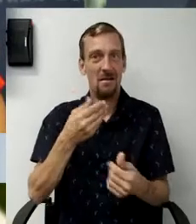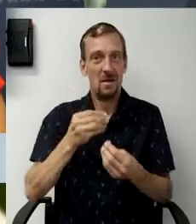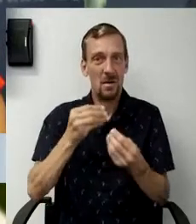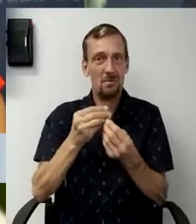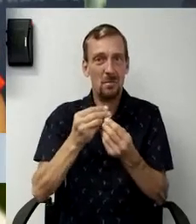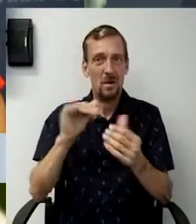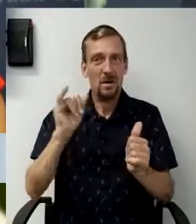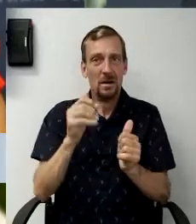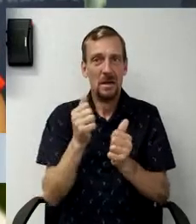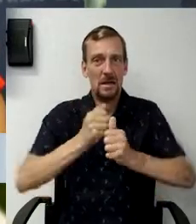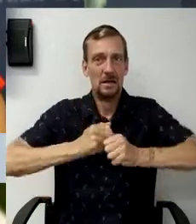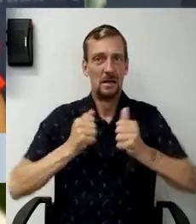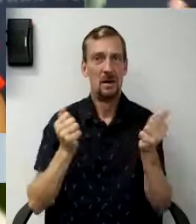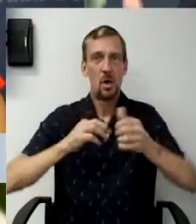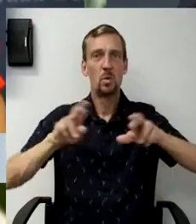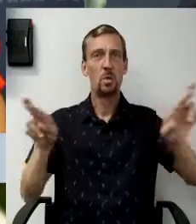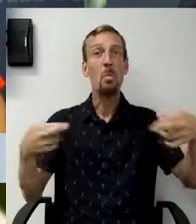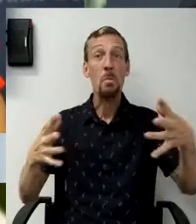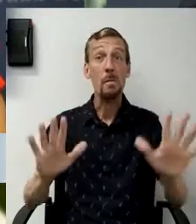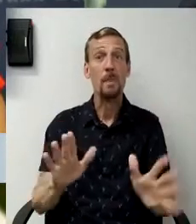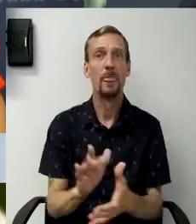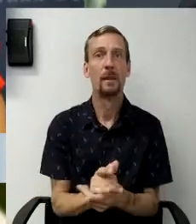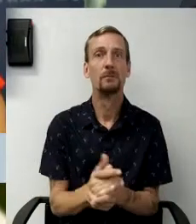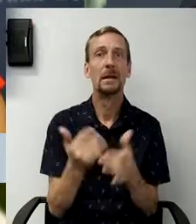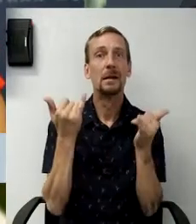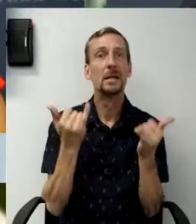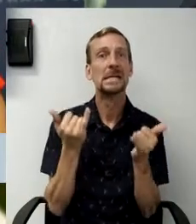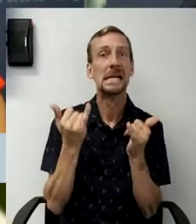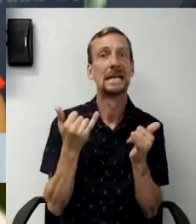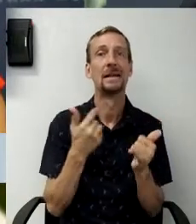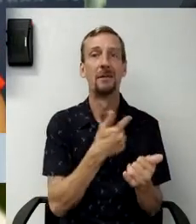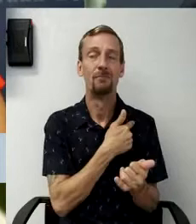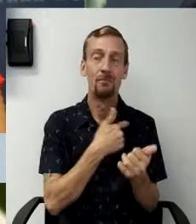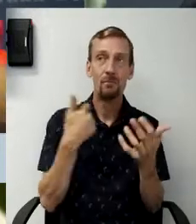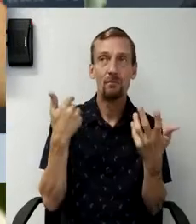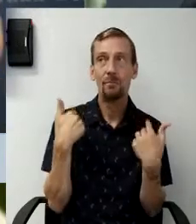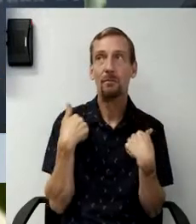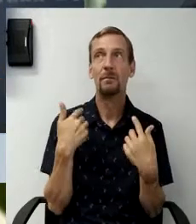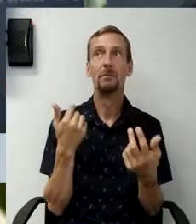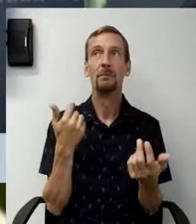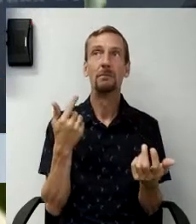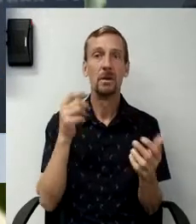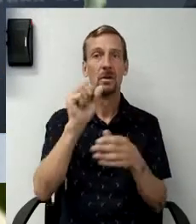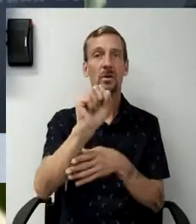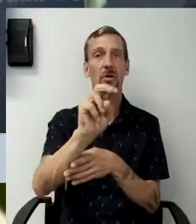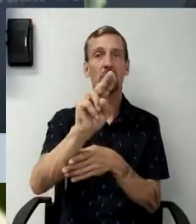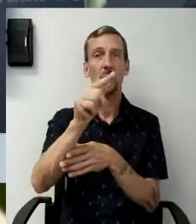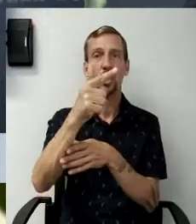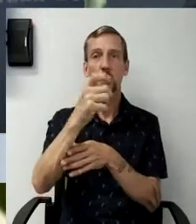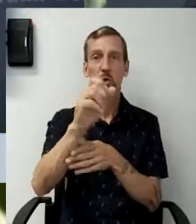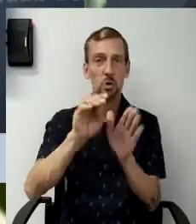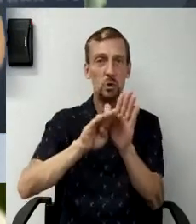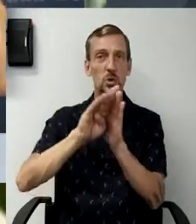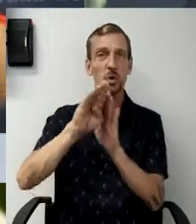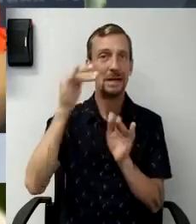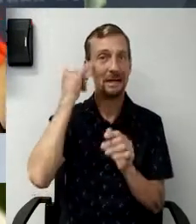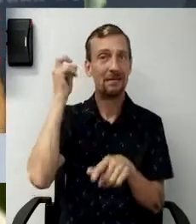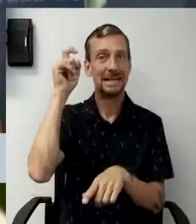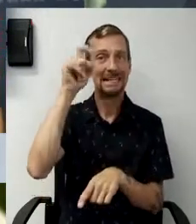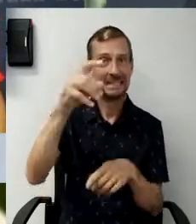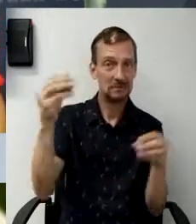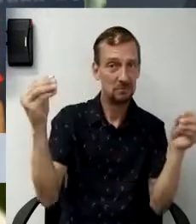breathing room. It also, in terms of just our surge capacity. So right